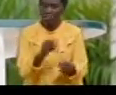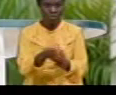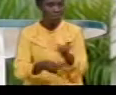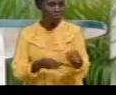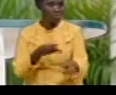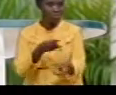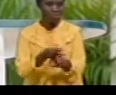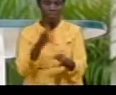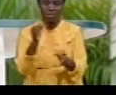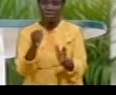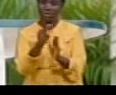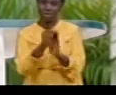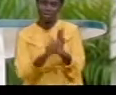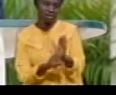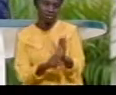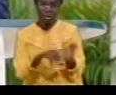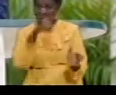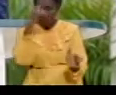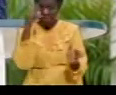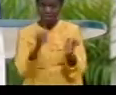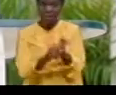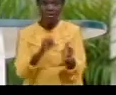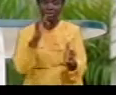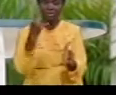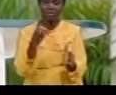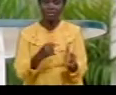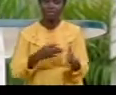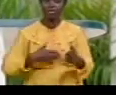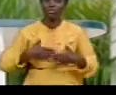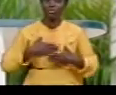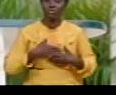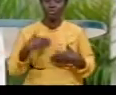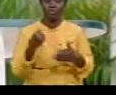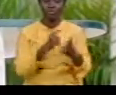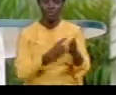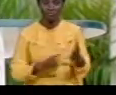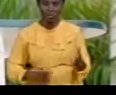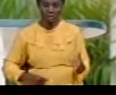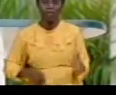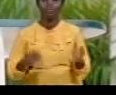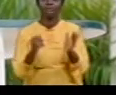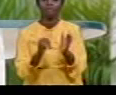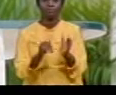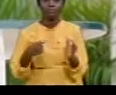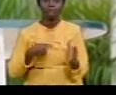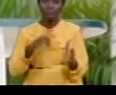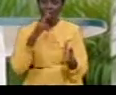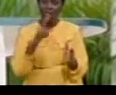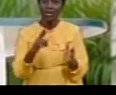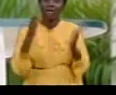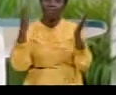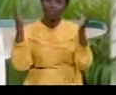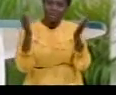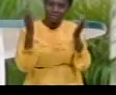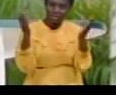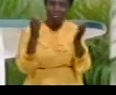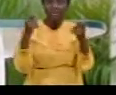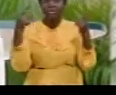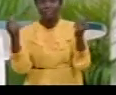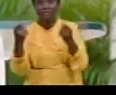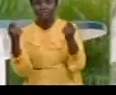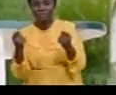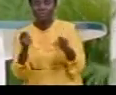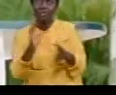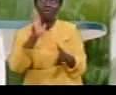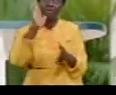that's the joy of the Lord. That is the joy of the Lord. That is the joy of the Lord. We are celebrating God's goodness. We are celebrating his healing